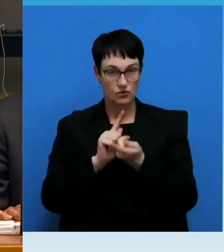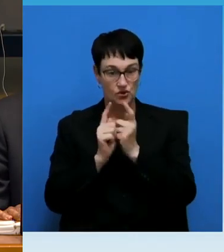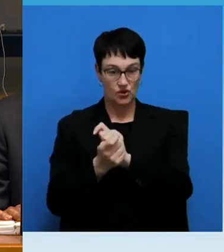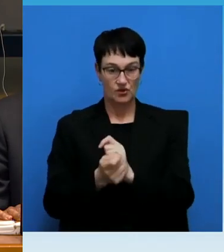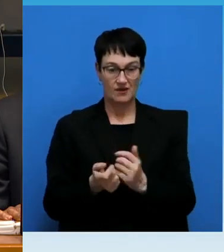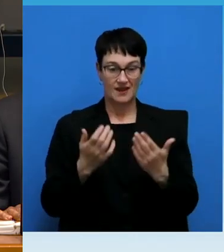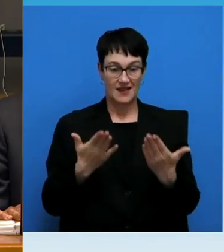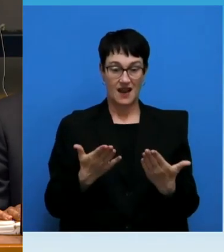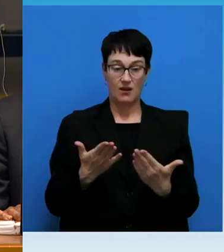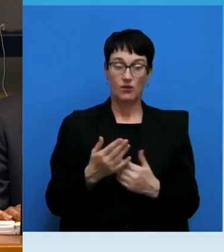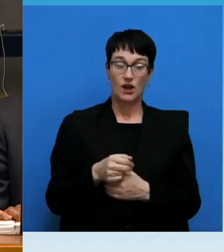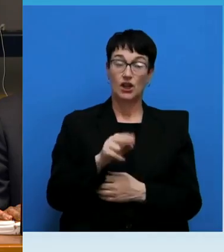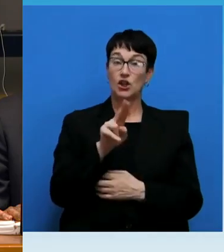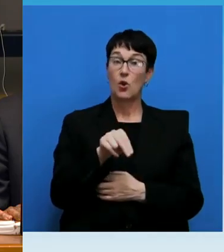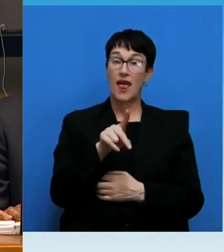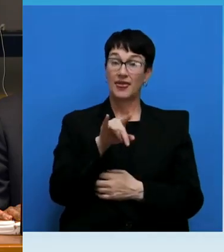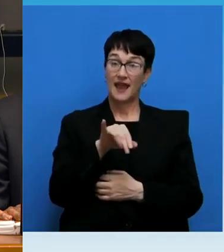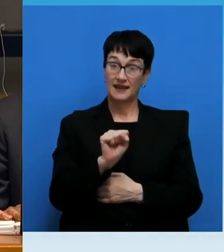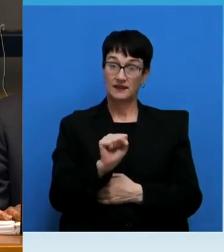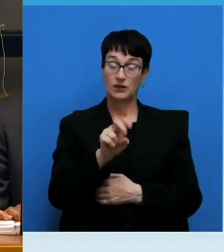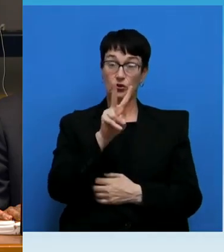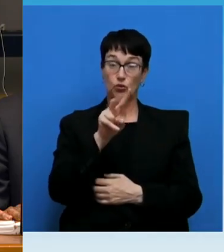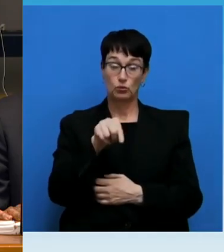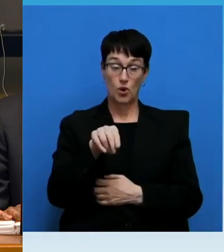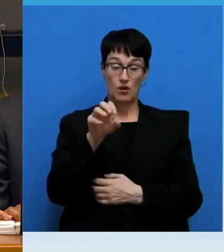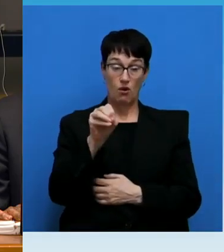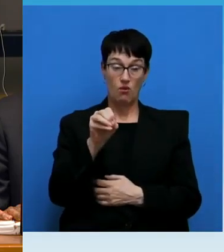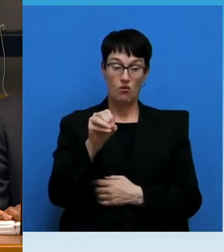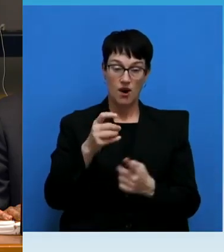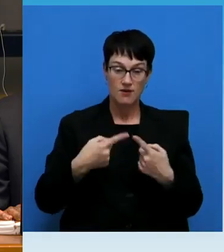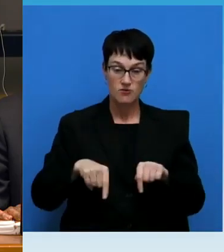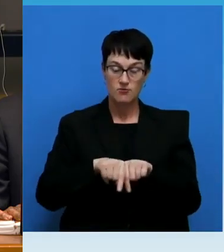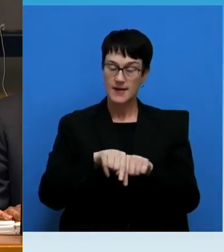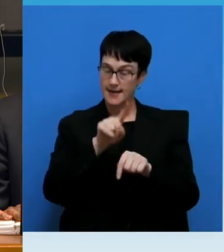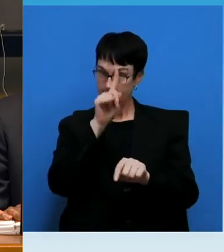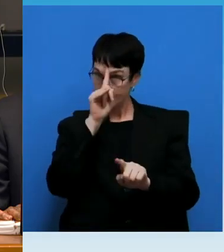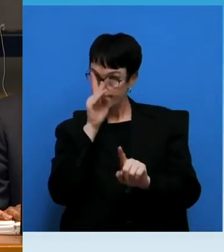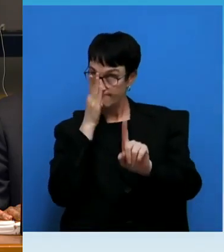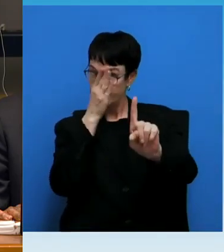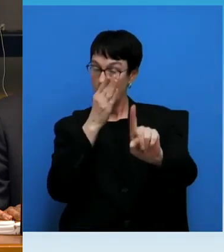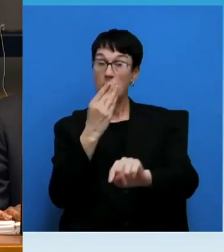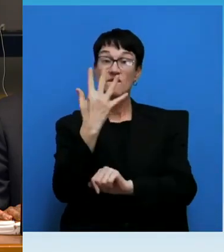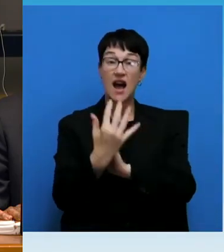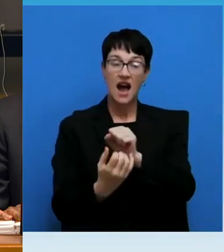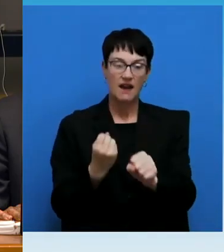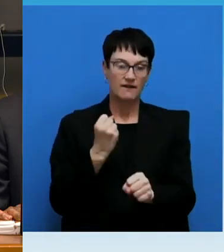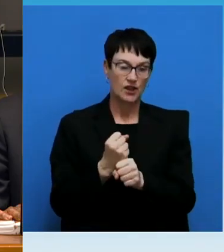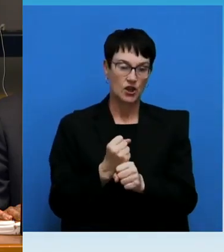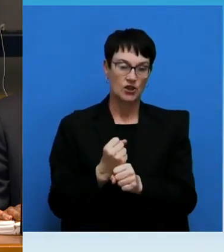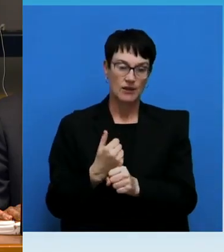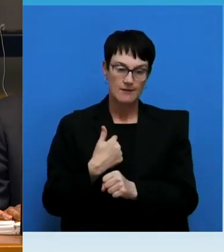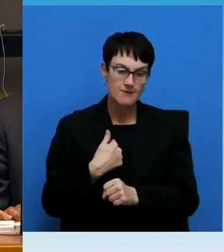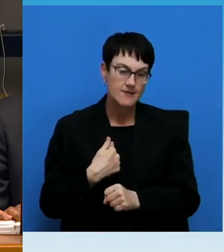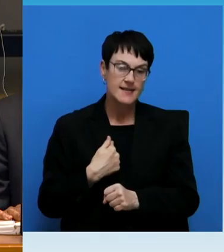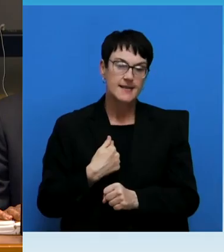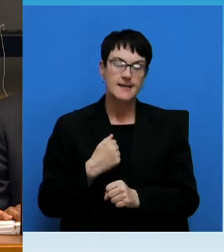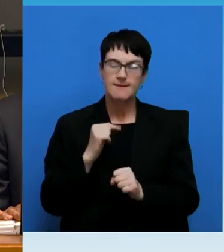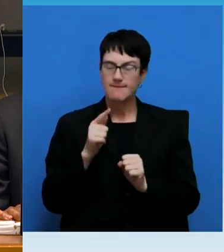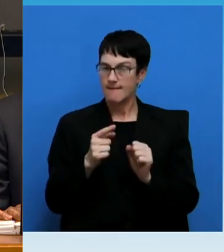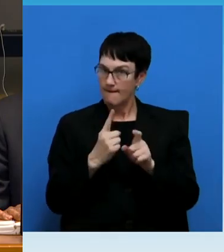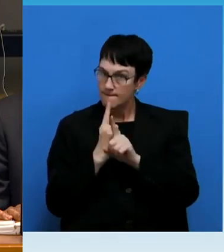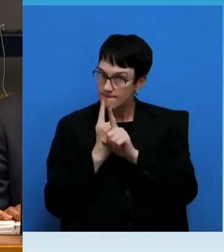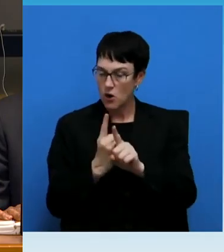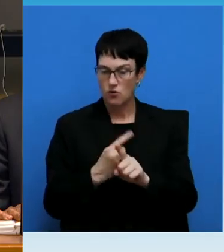recommits itself to breaking down every remaining barrier. We will continue to build an organization and a world where every person